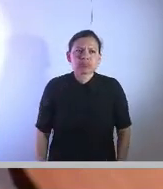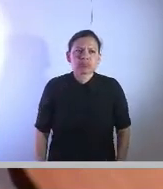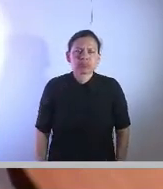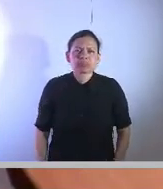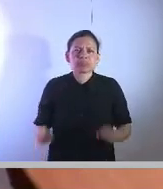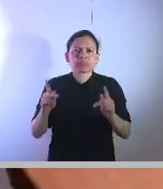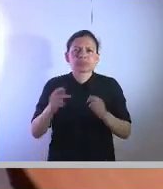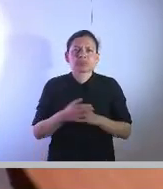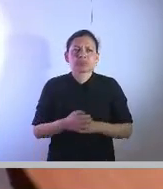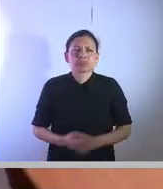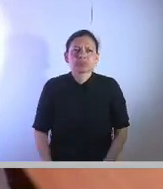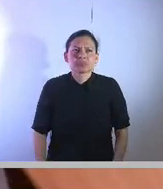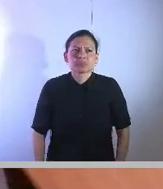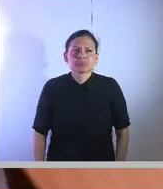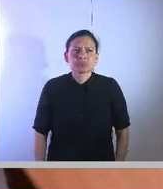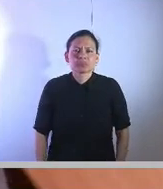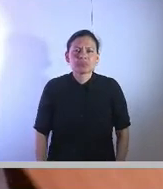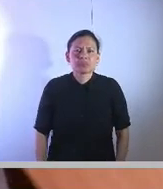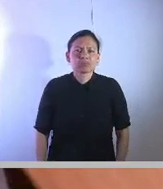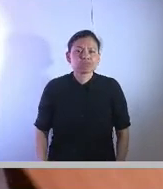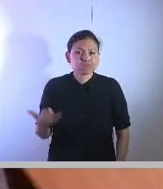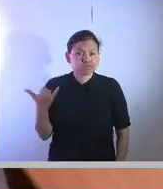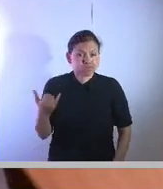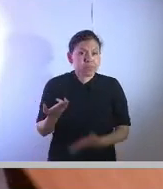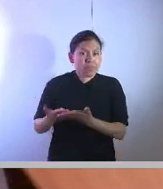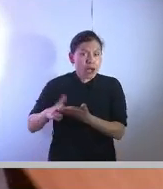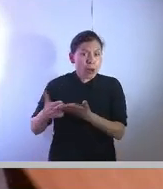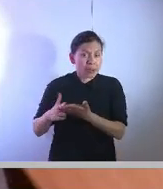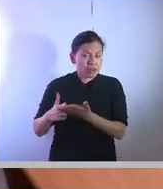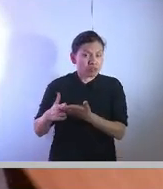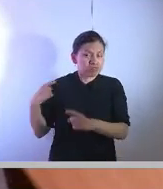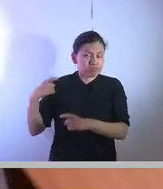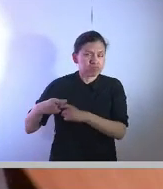Okay, is there an interpreter?